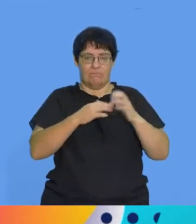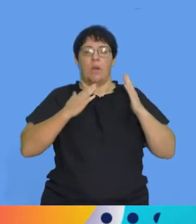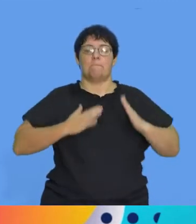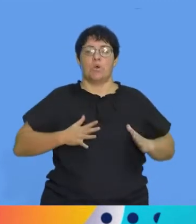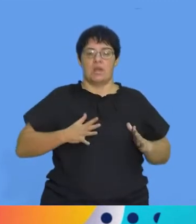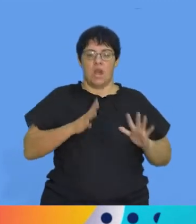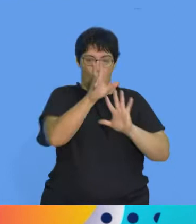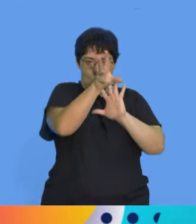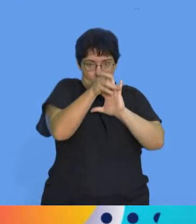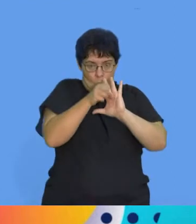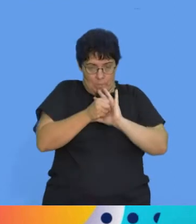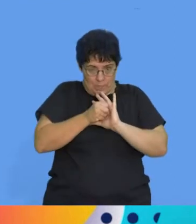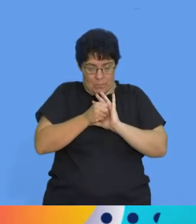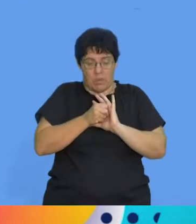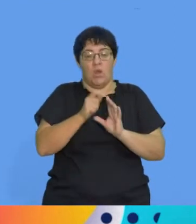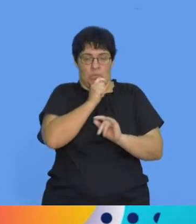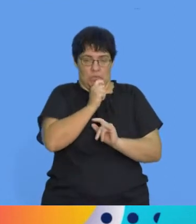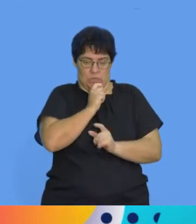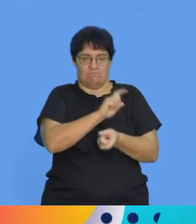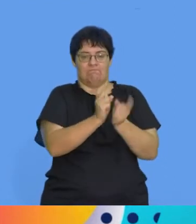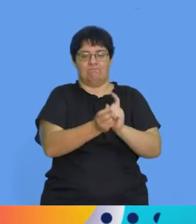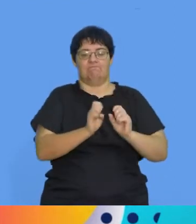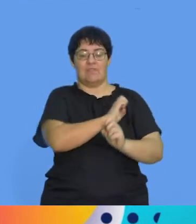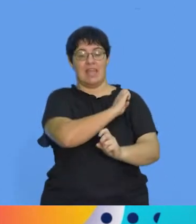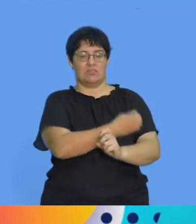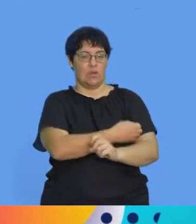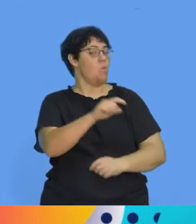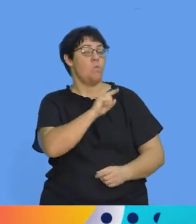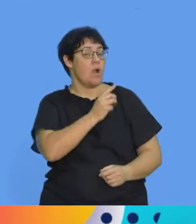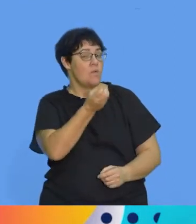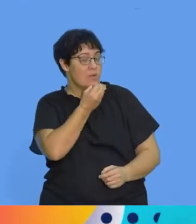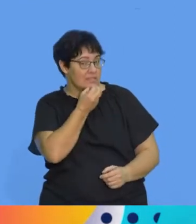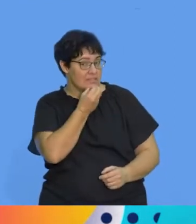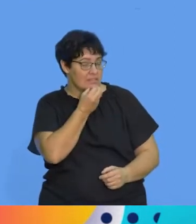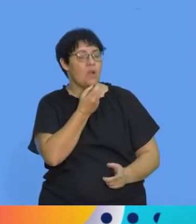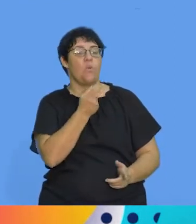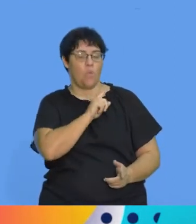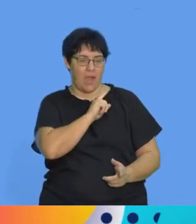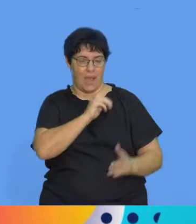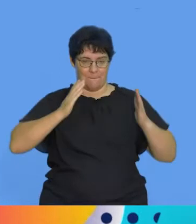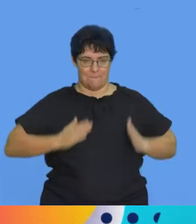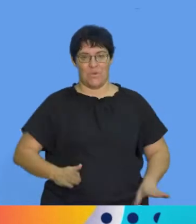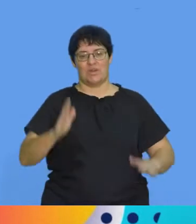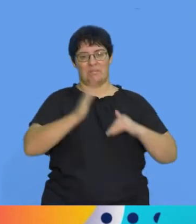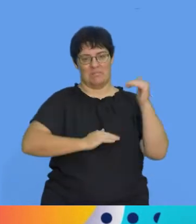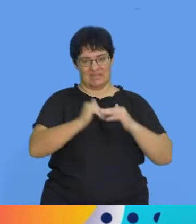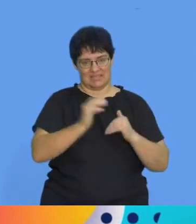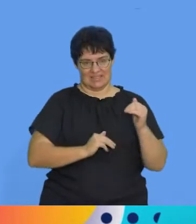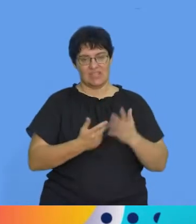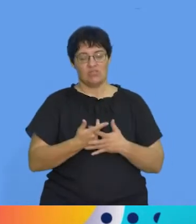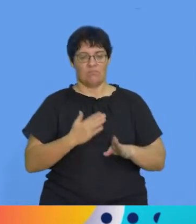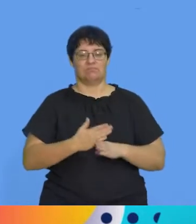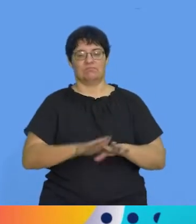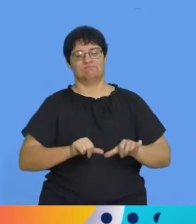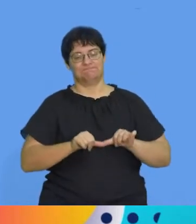that form, our body wants to absorb it and use it. Because remember, why are we eating? We need to